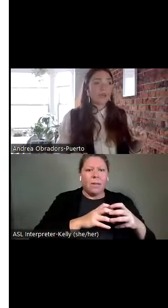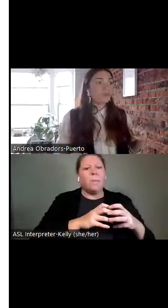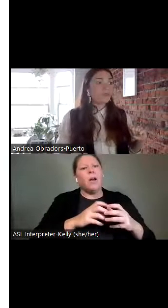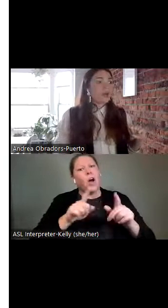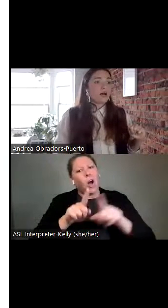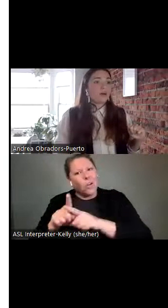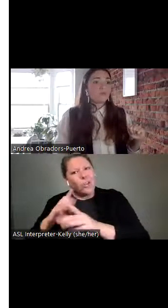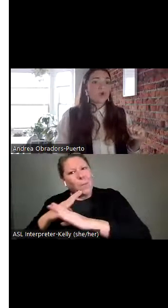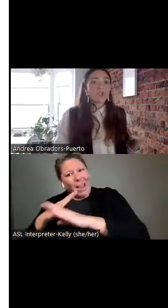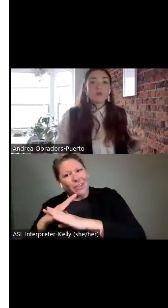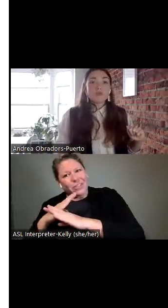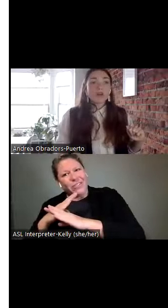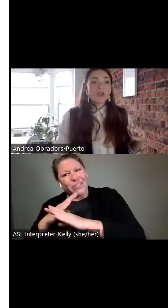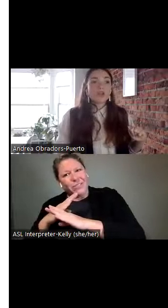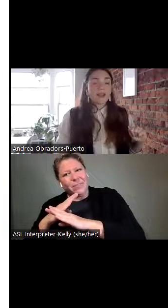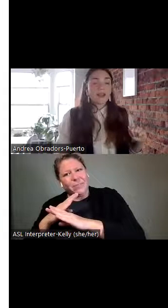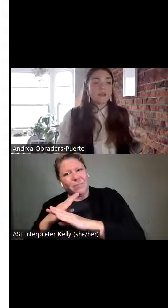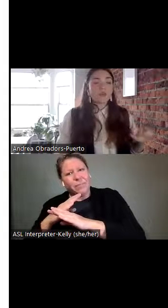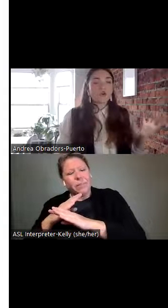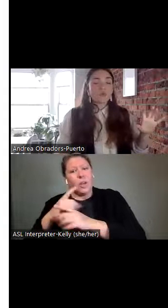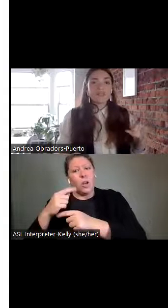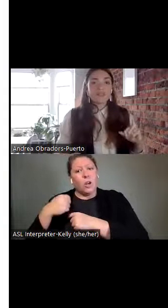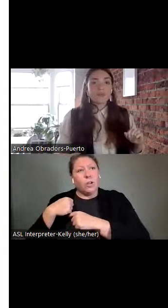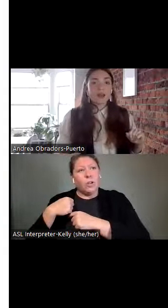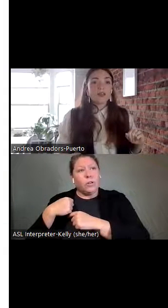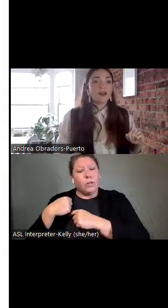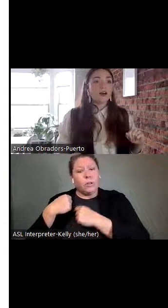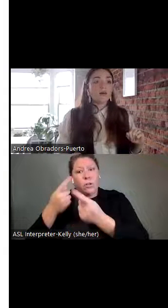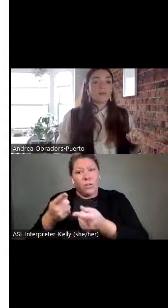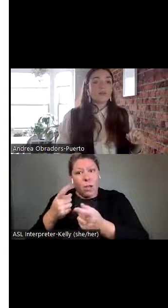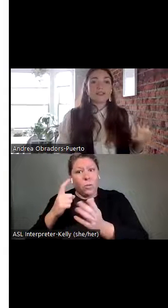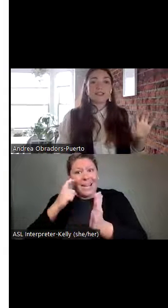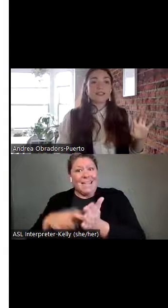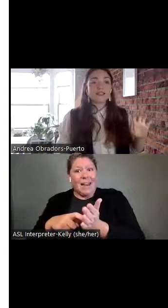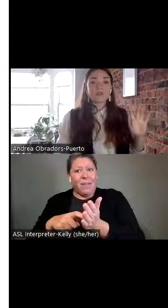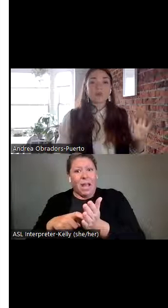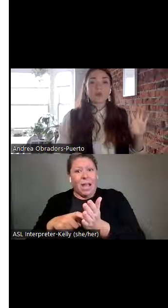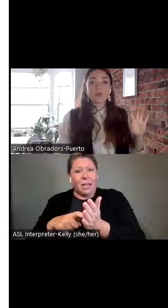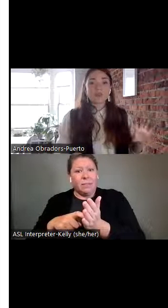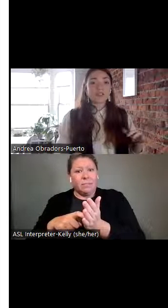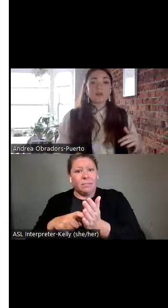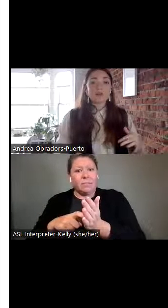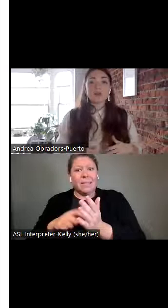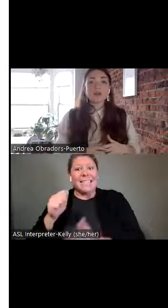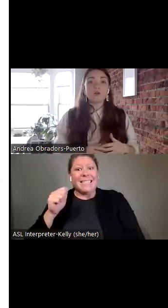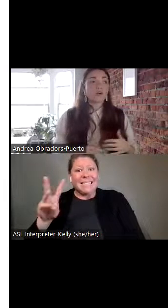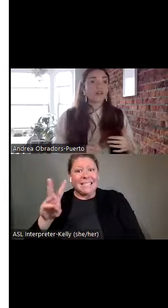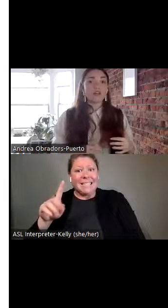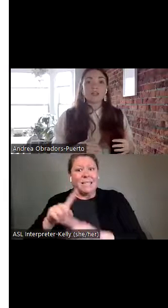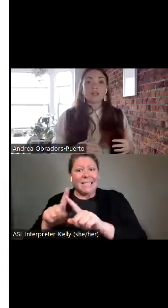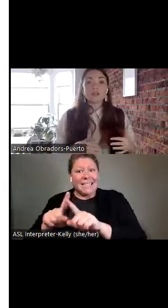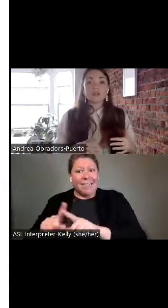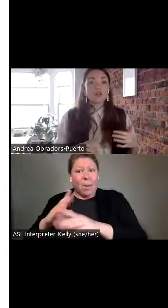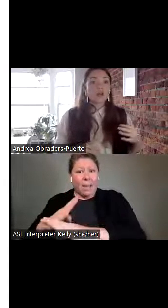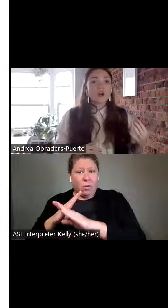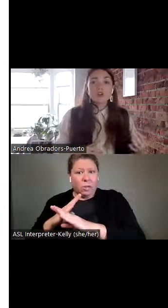users have. So far, we collected or we identified 16 different barriers. Some of it were